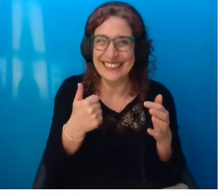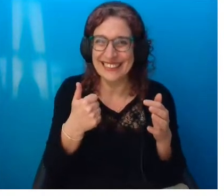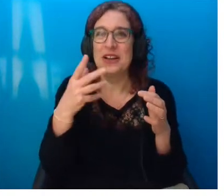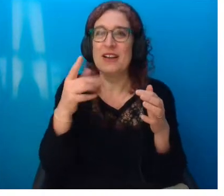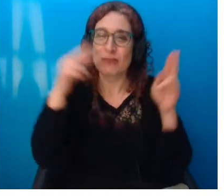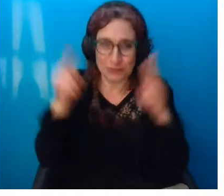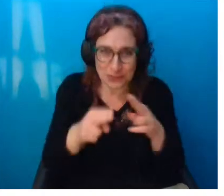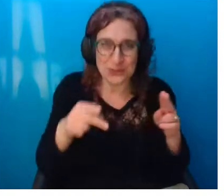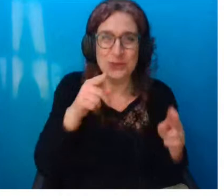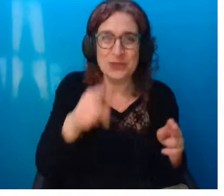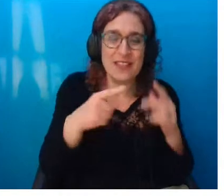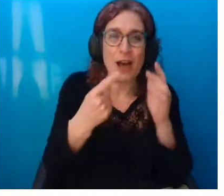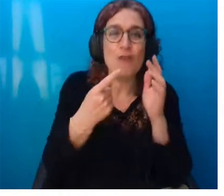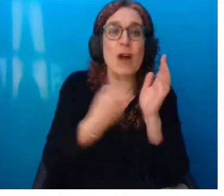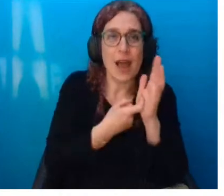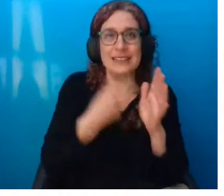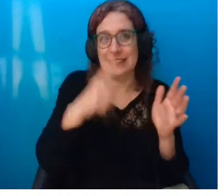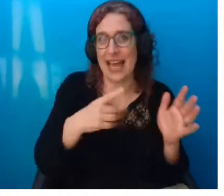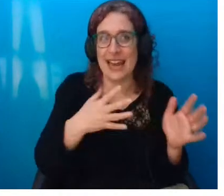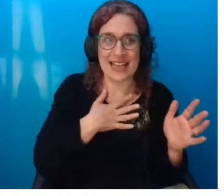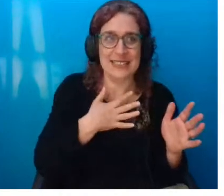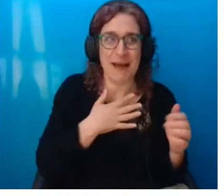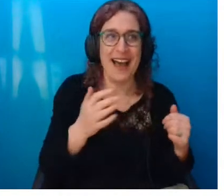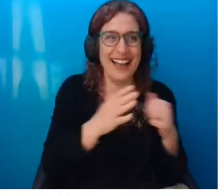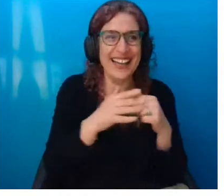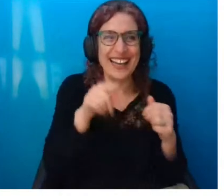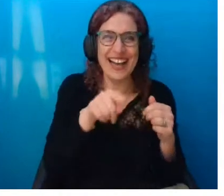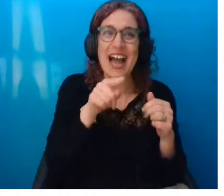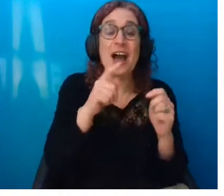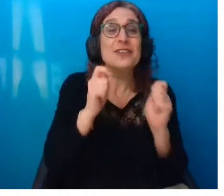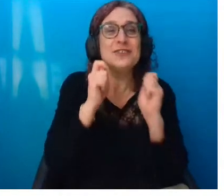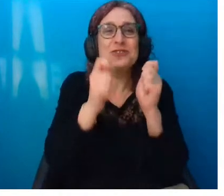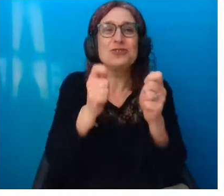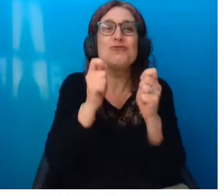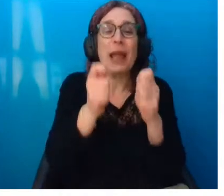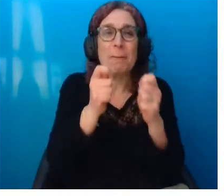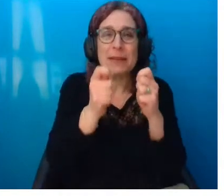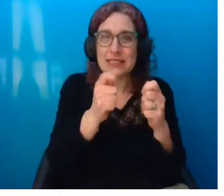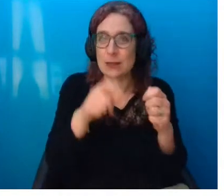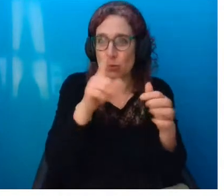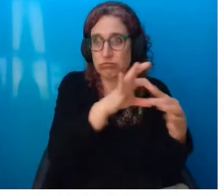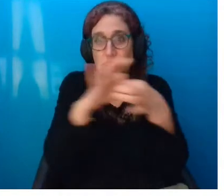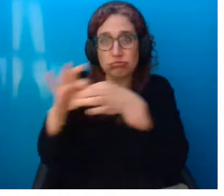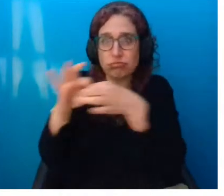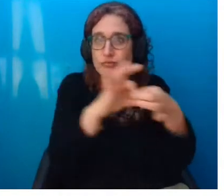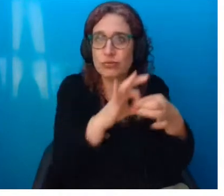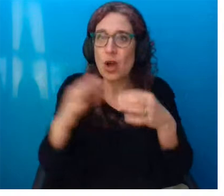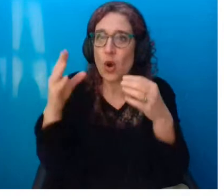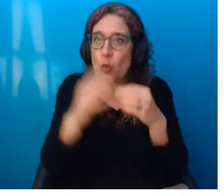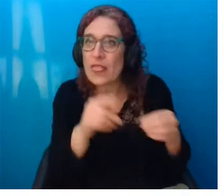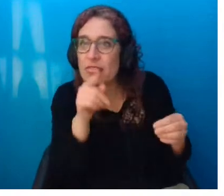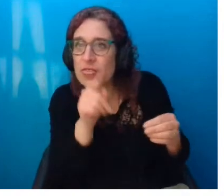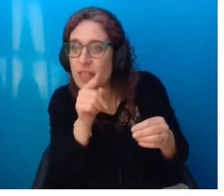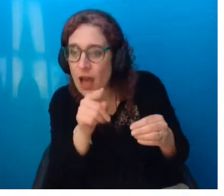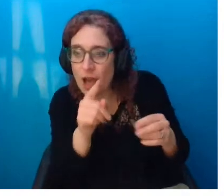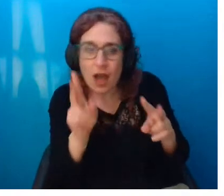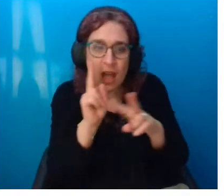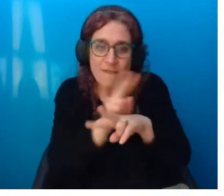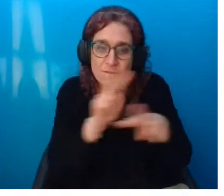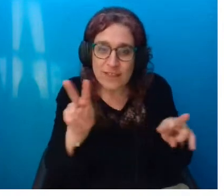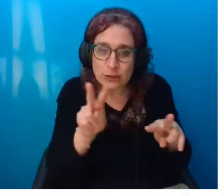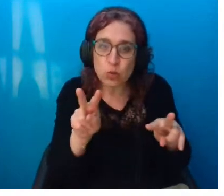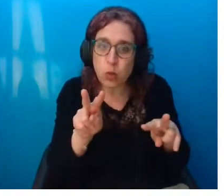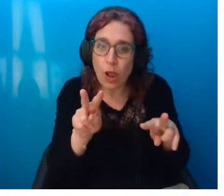The treatment of the asthma was associated with improved visual analog scales across all the study parameters, including